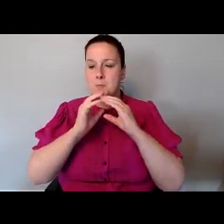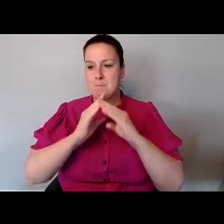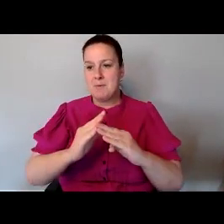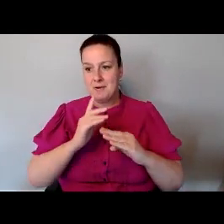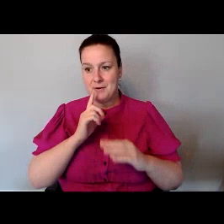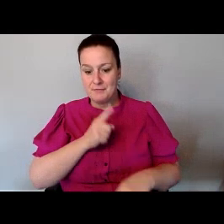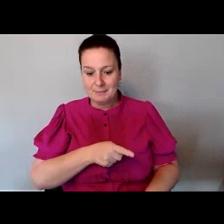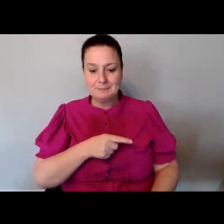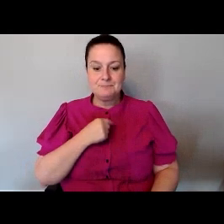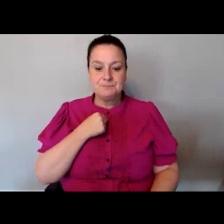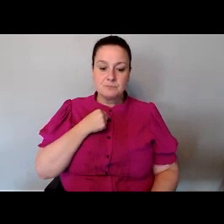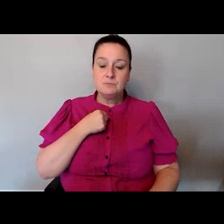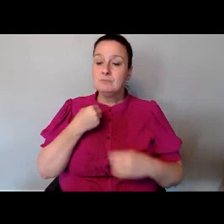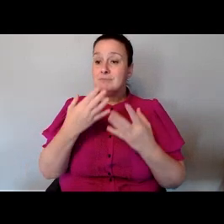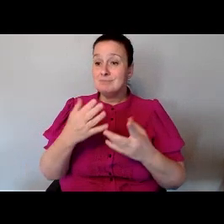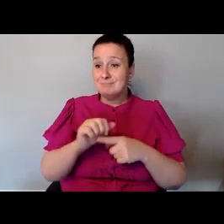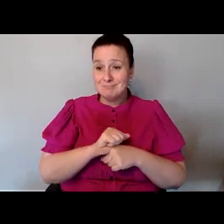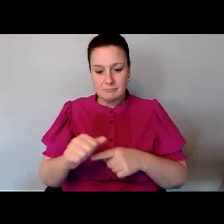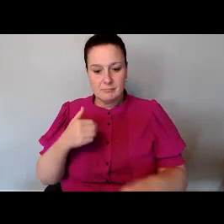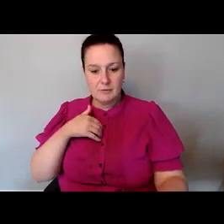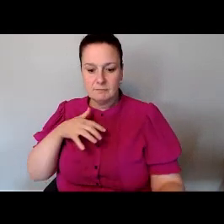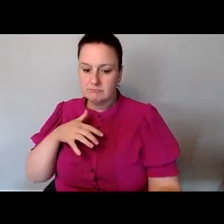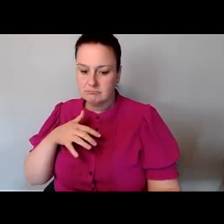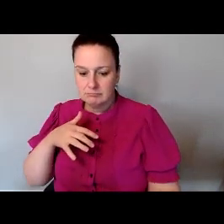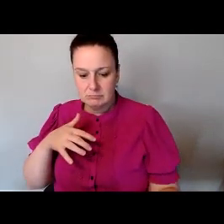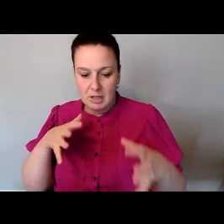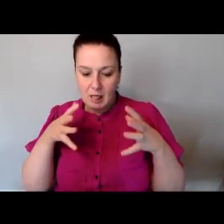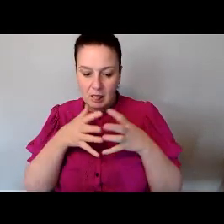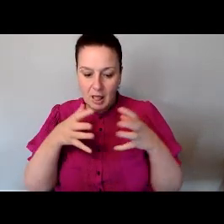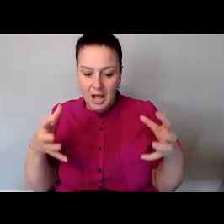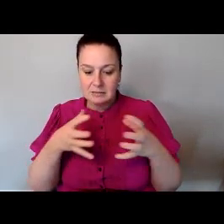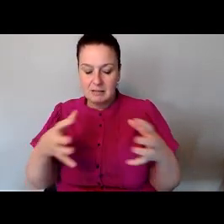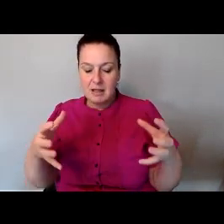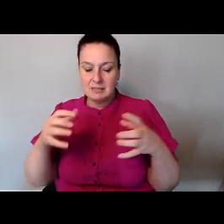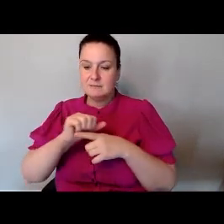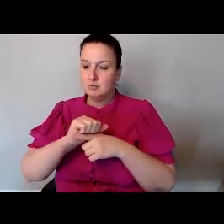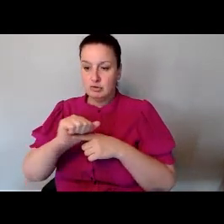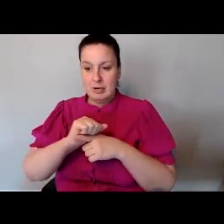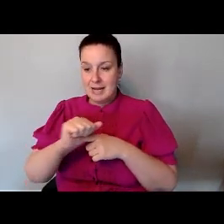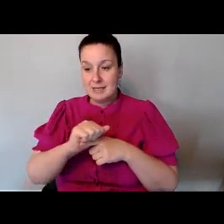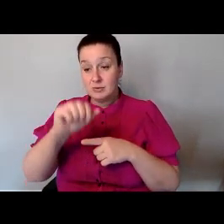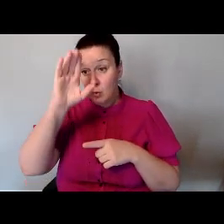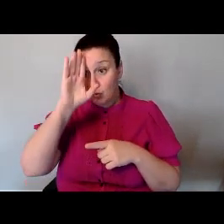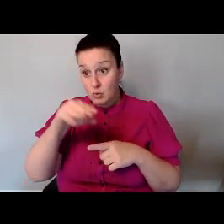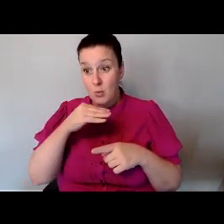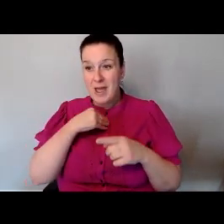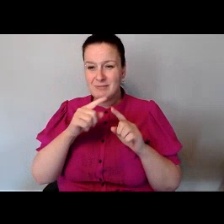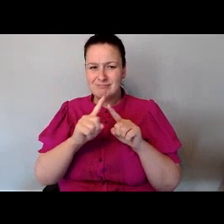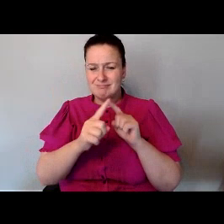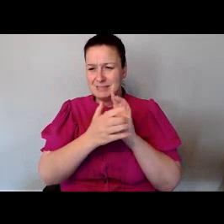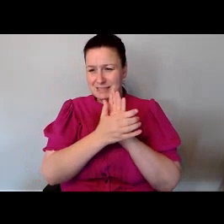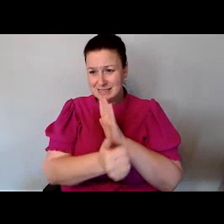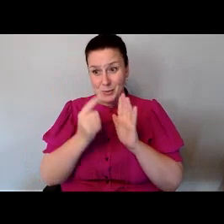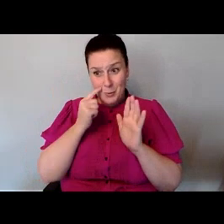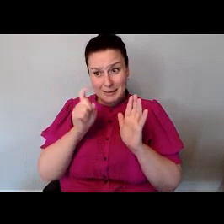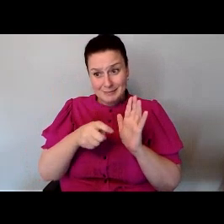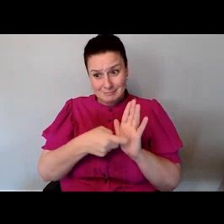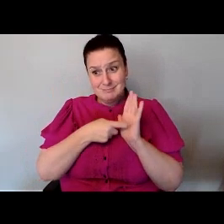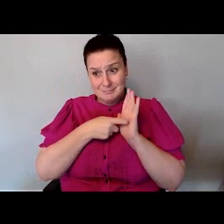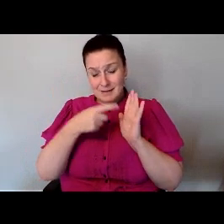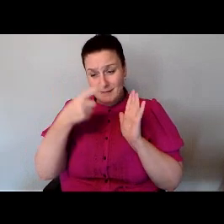provide training, so we've got lots of folks in training. As you know, there's skills that are going to be necessary